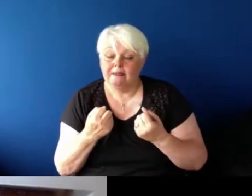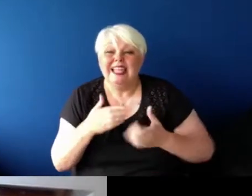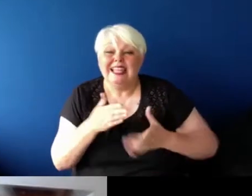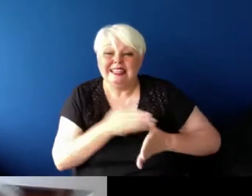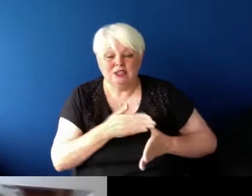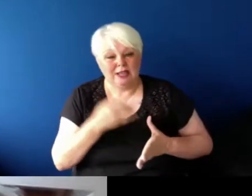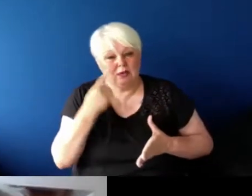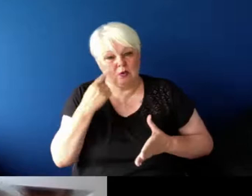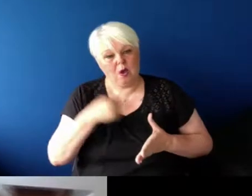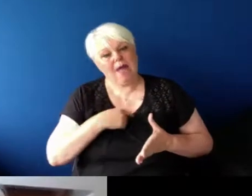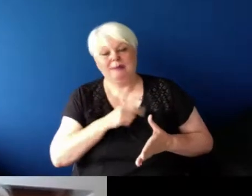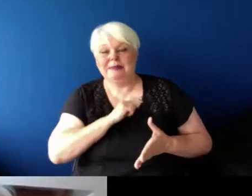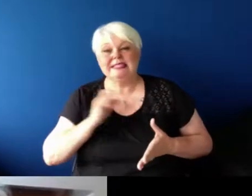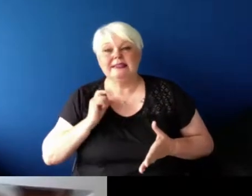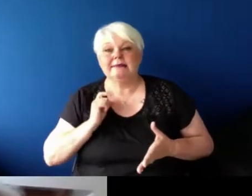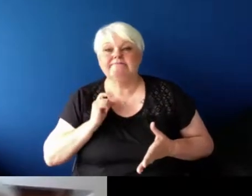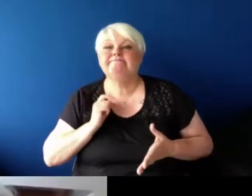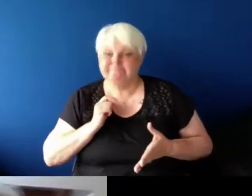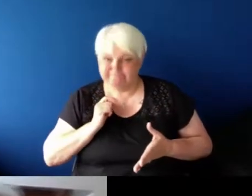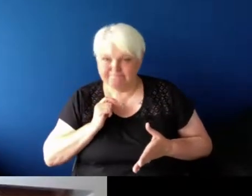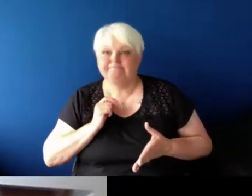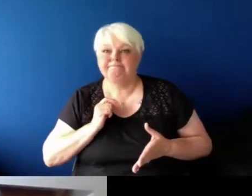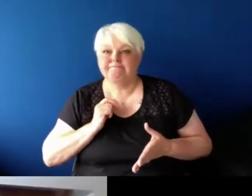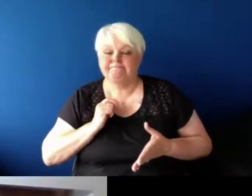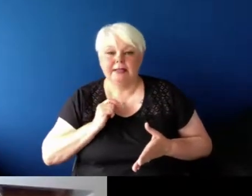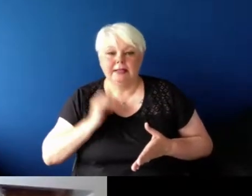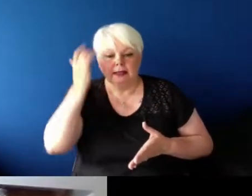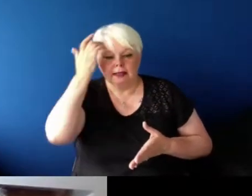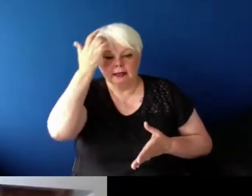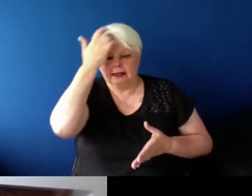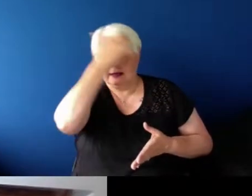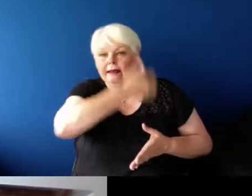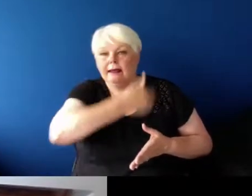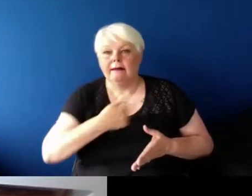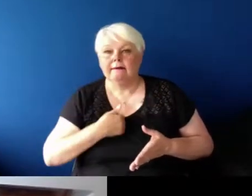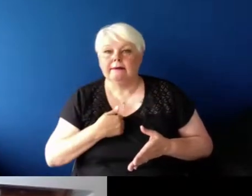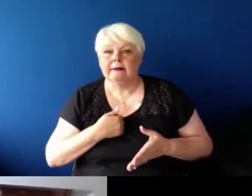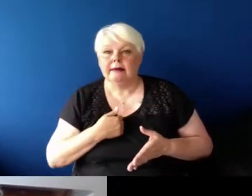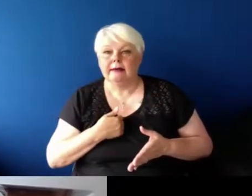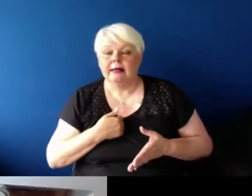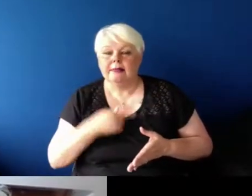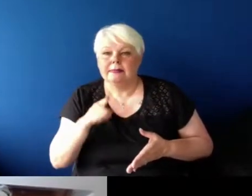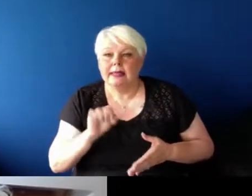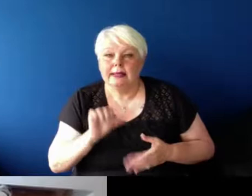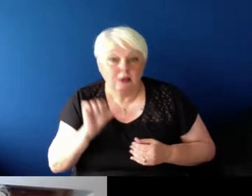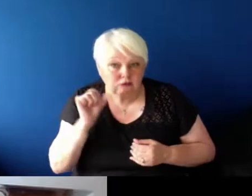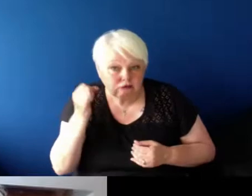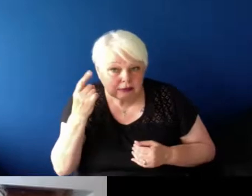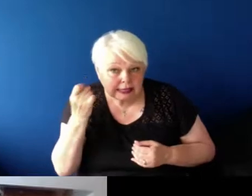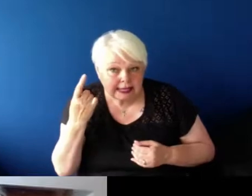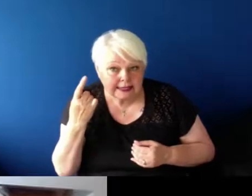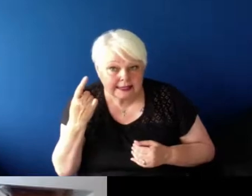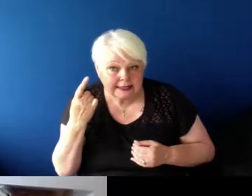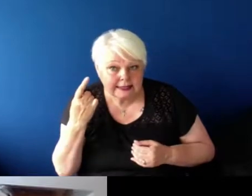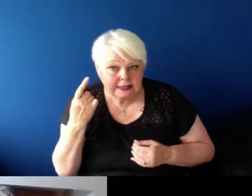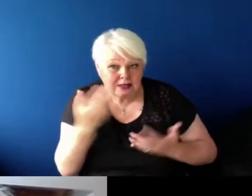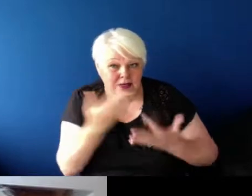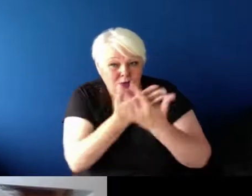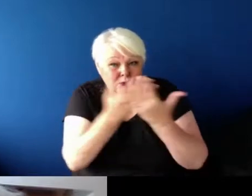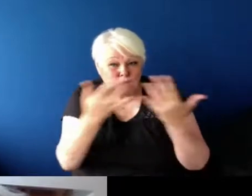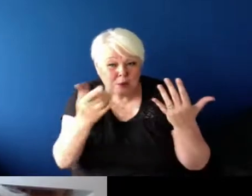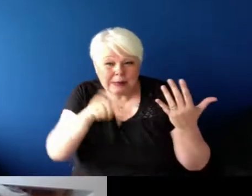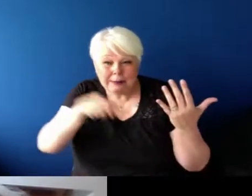oh, I'm the minister, you know, I'm going to be in this, I'm the city centre minister. And then I realised that there were so many people in the